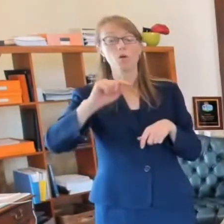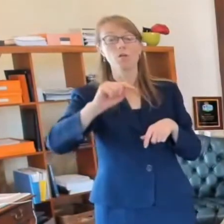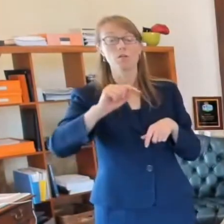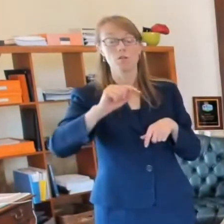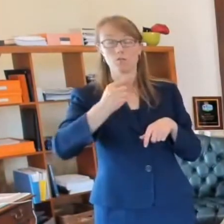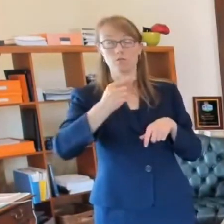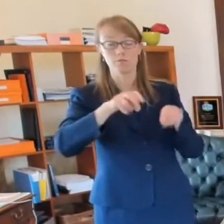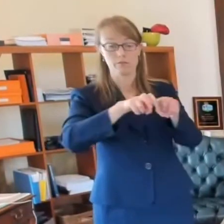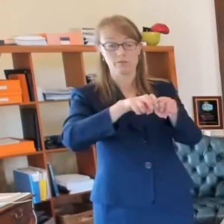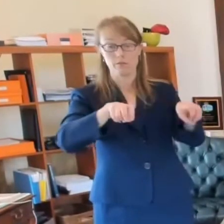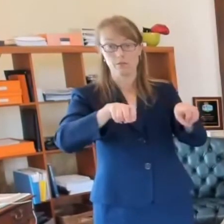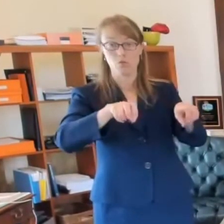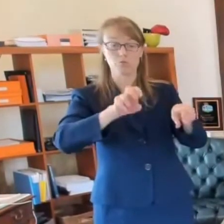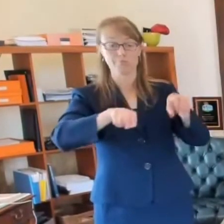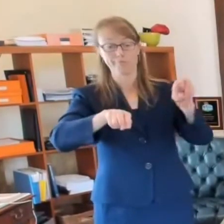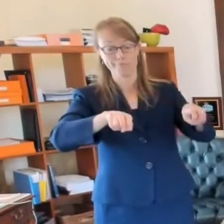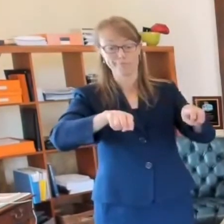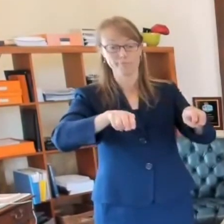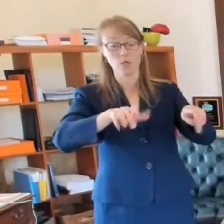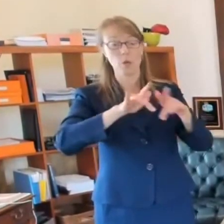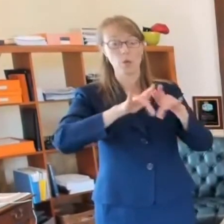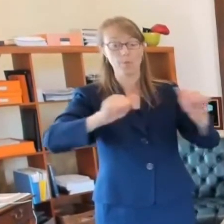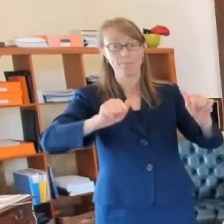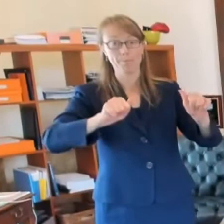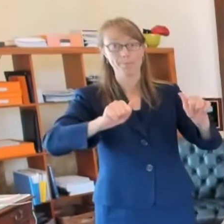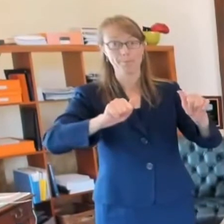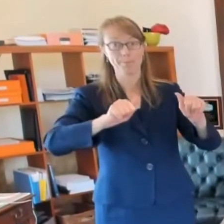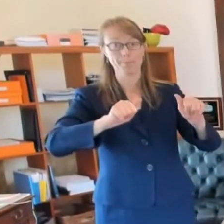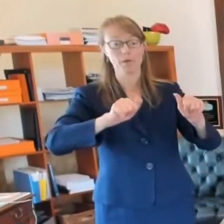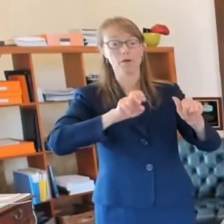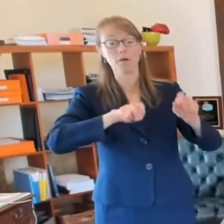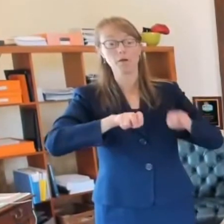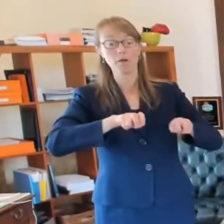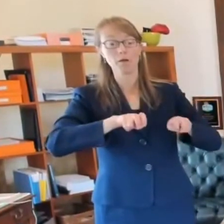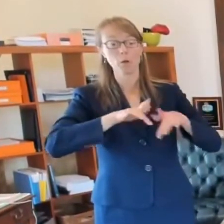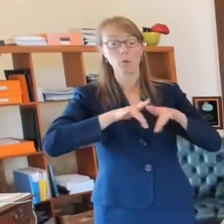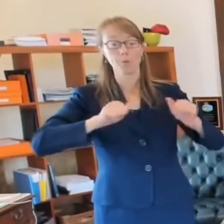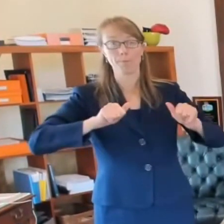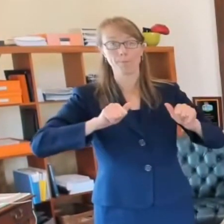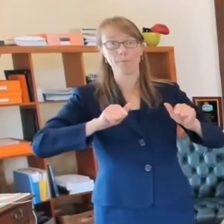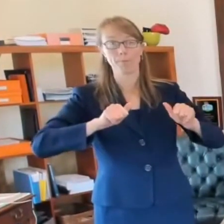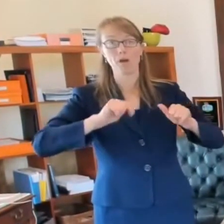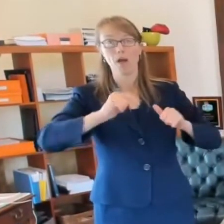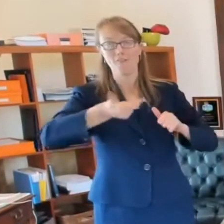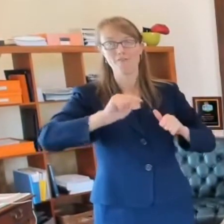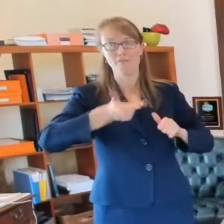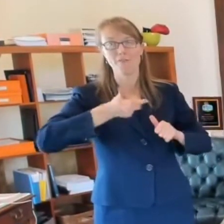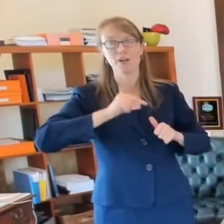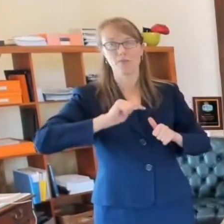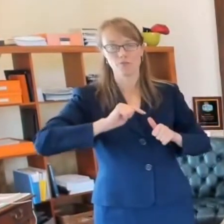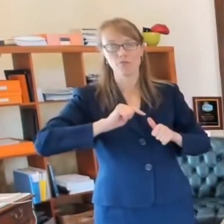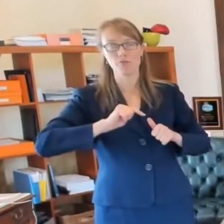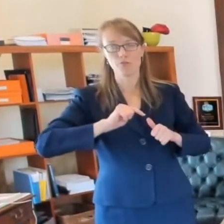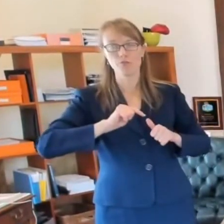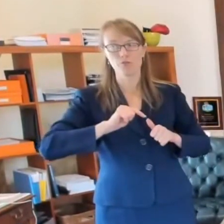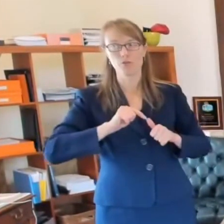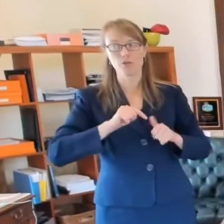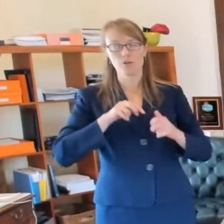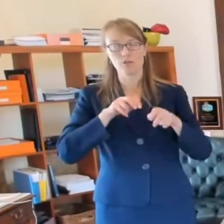on the end of this pew. That means the layout and the seating has to be really distanced.